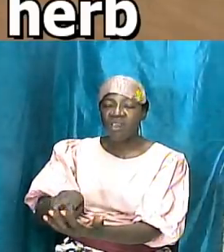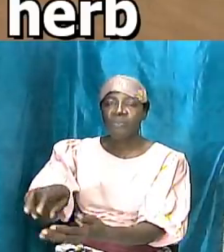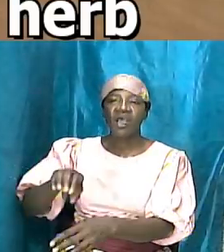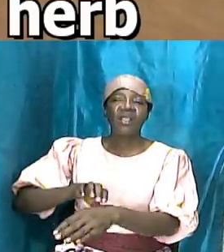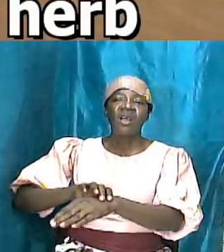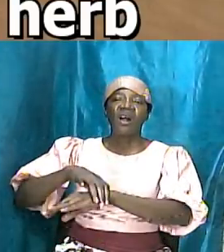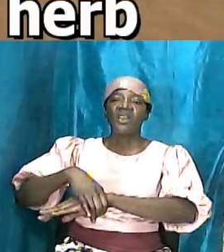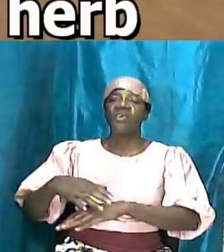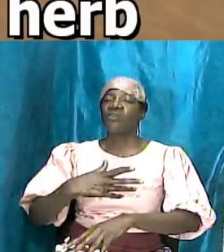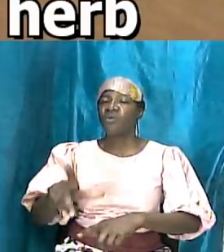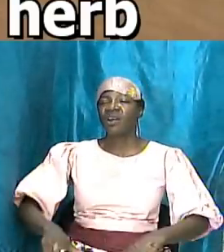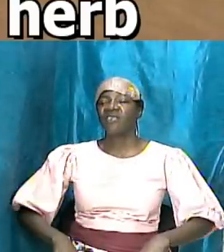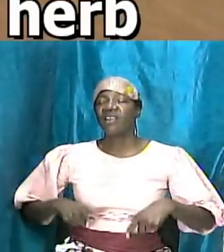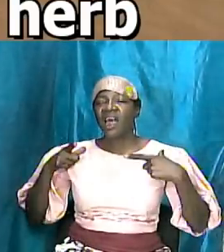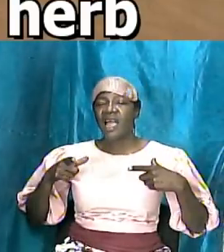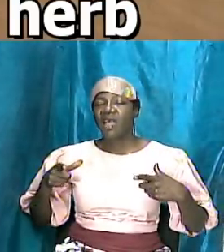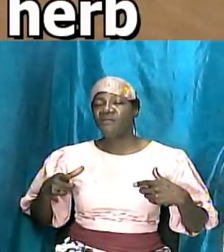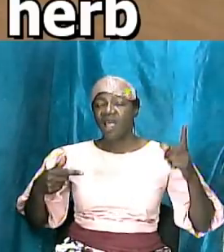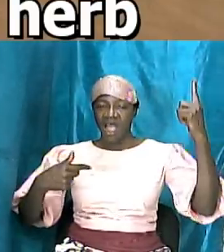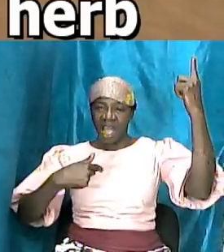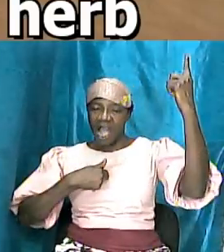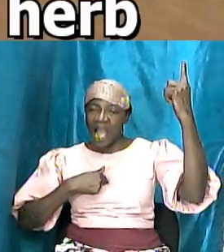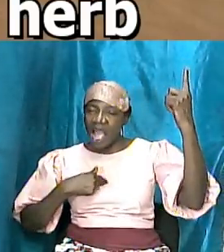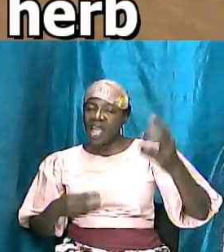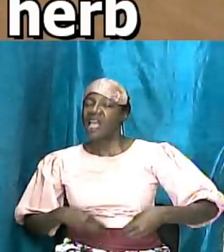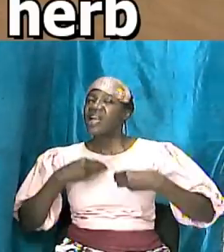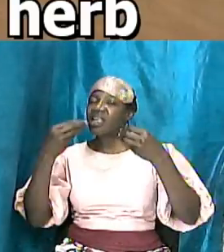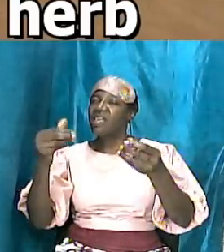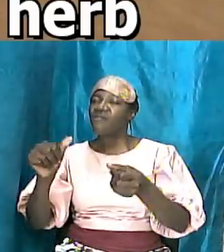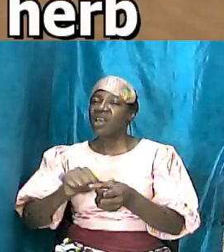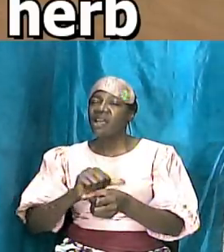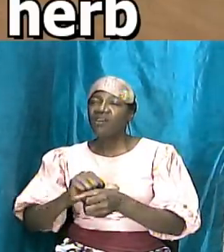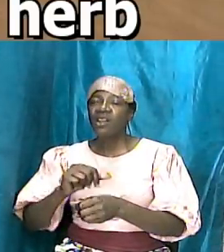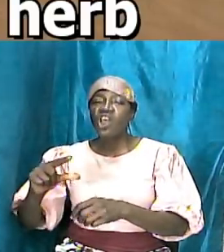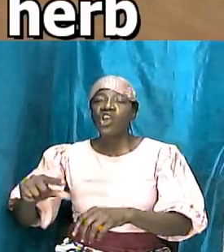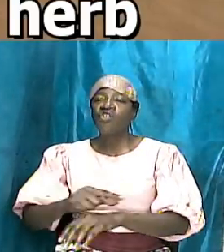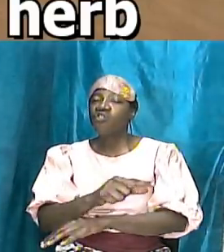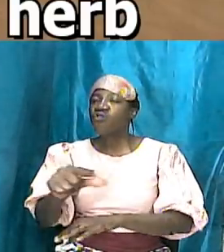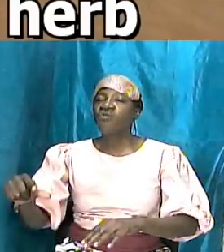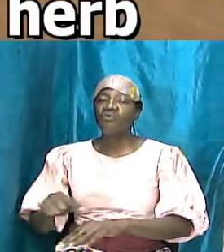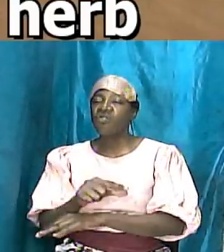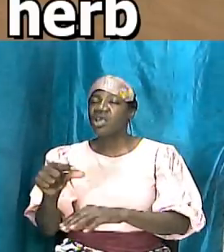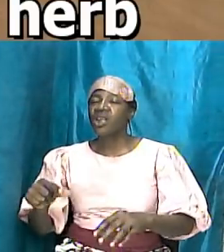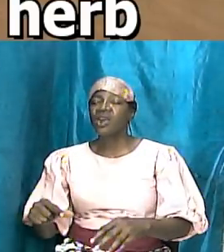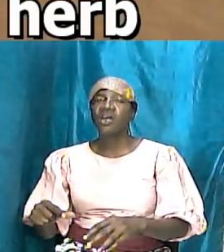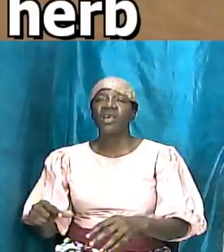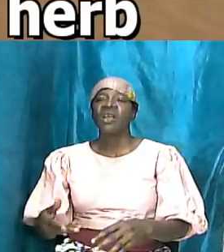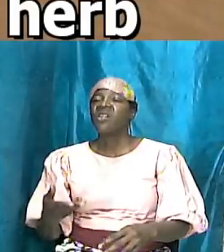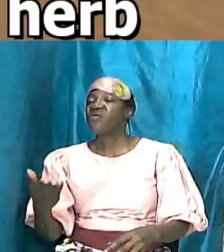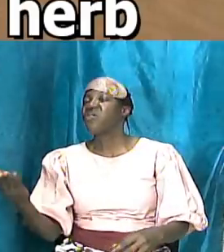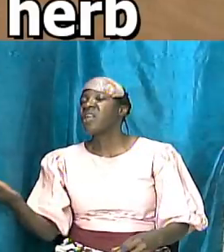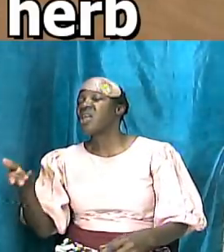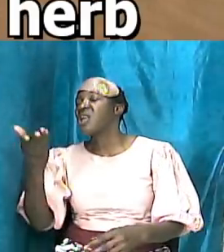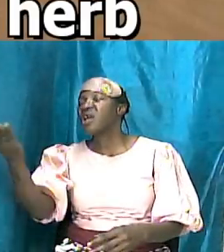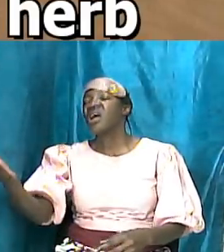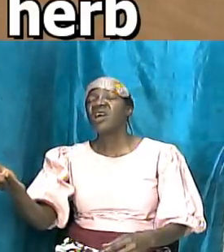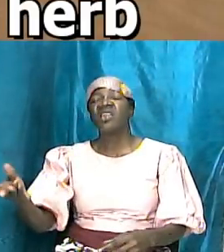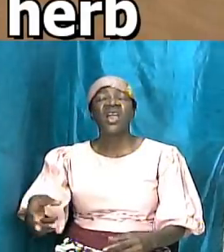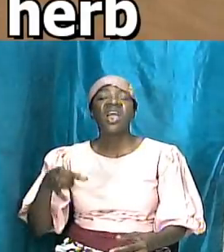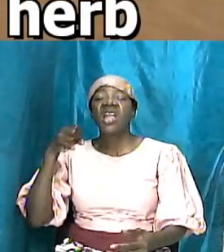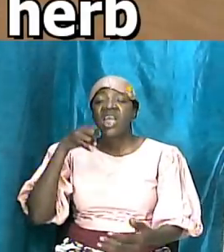there is life. I have given every green herb for meat. And it was so.